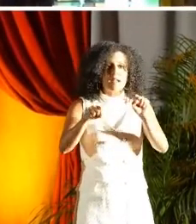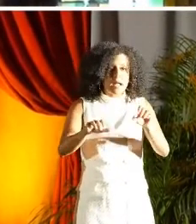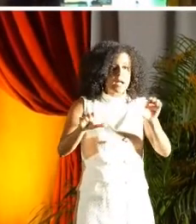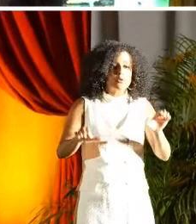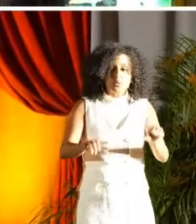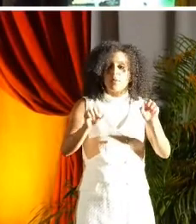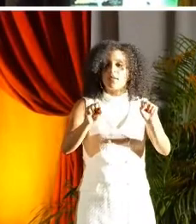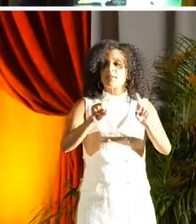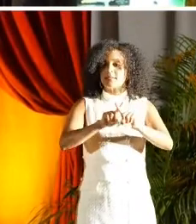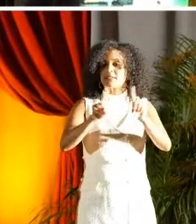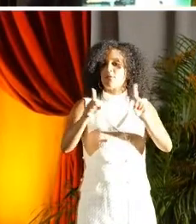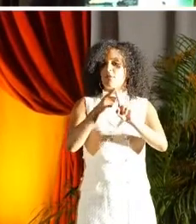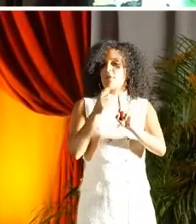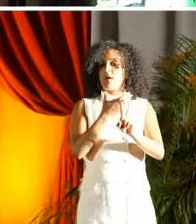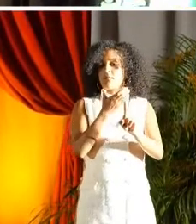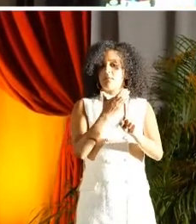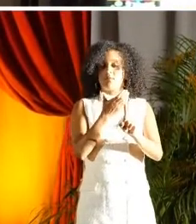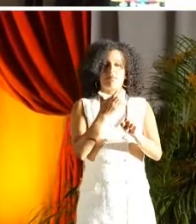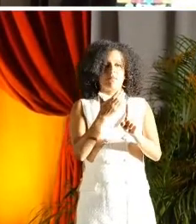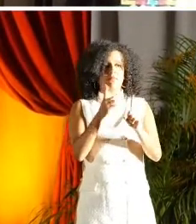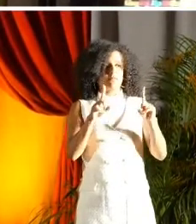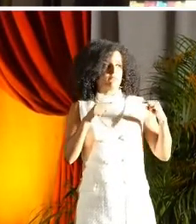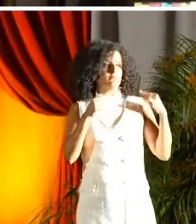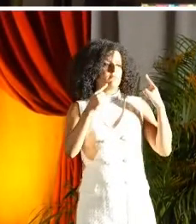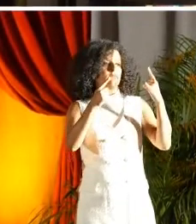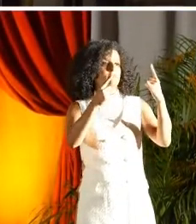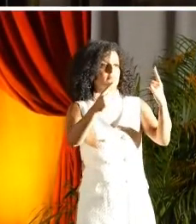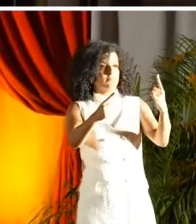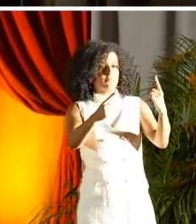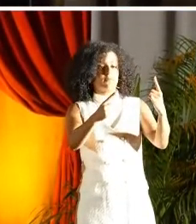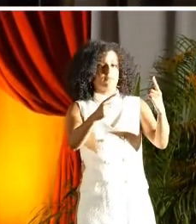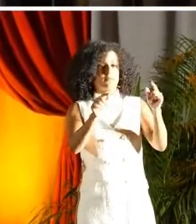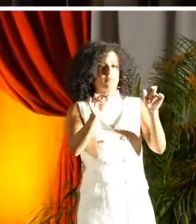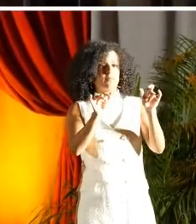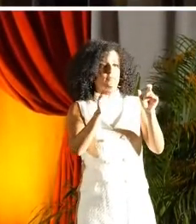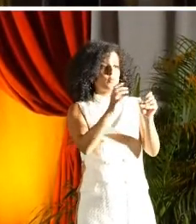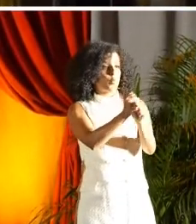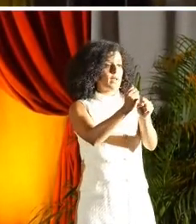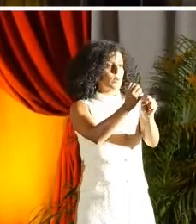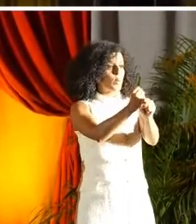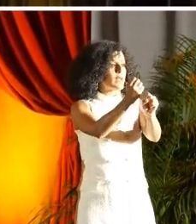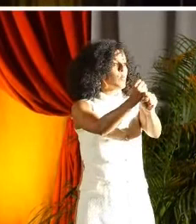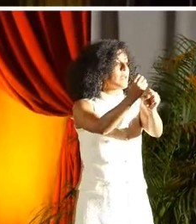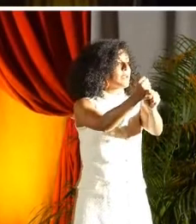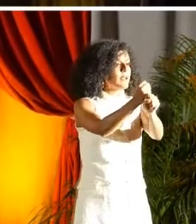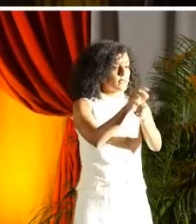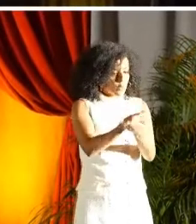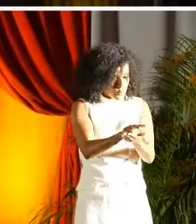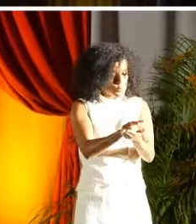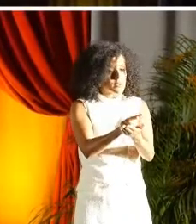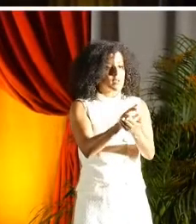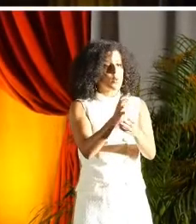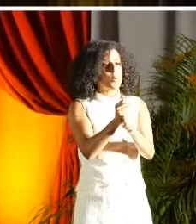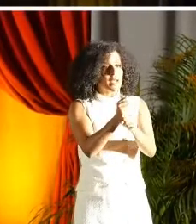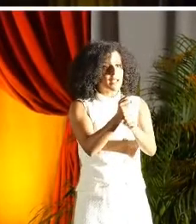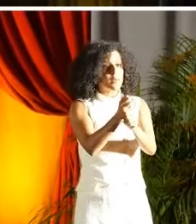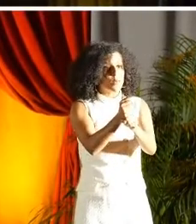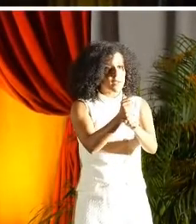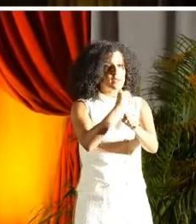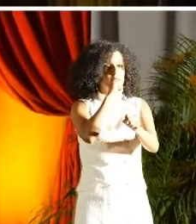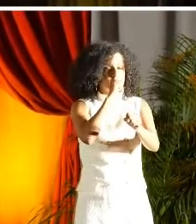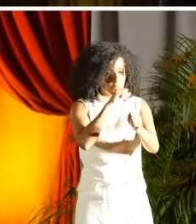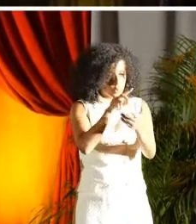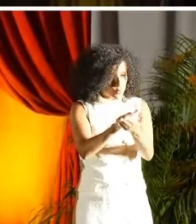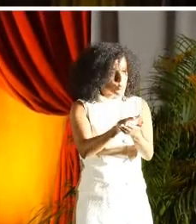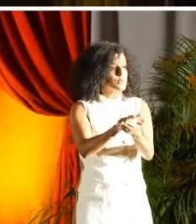that's different from this cycle of winning and losing and winning and losing that